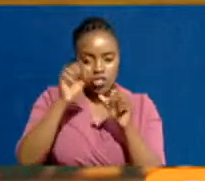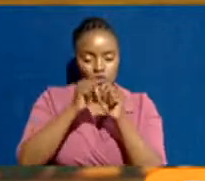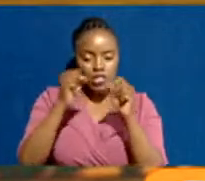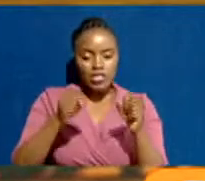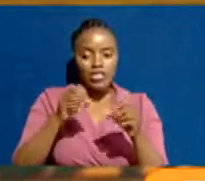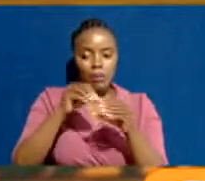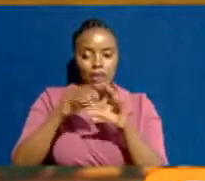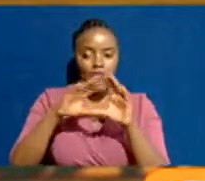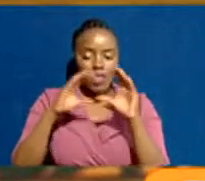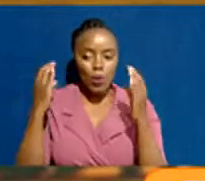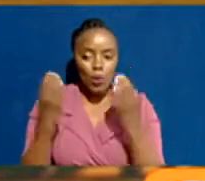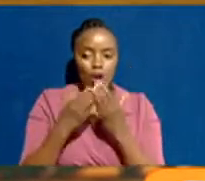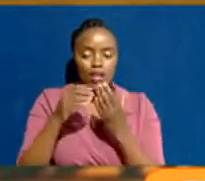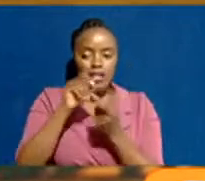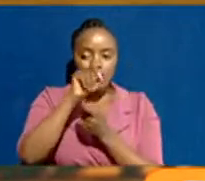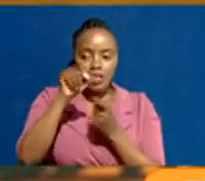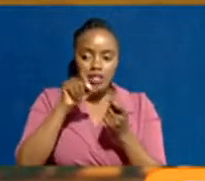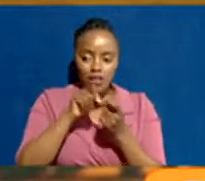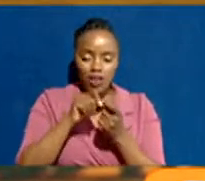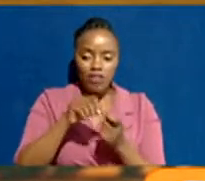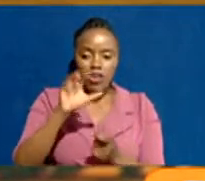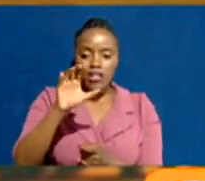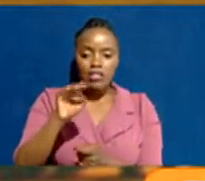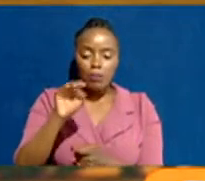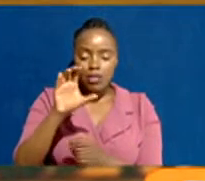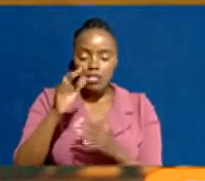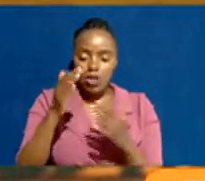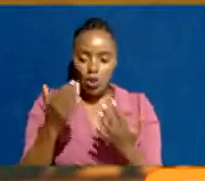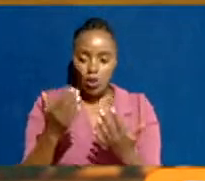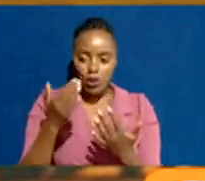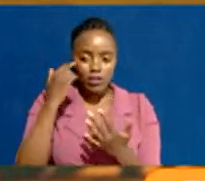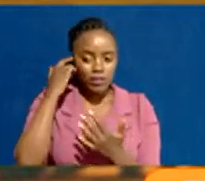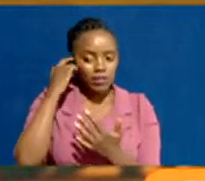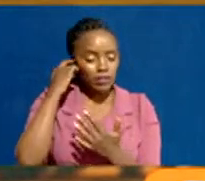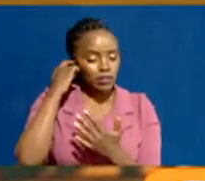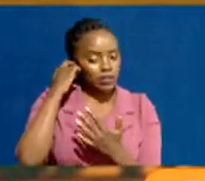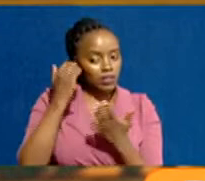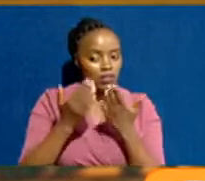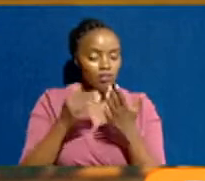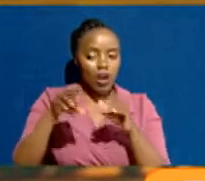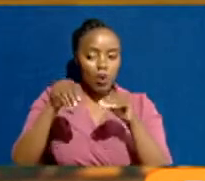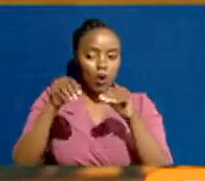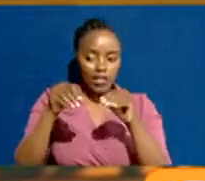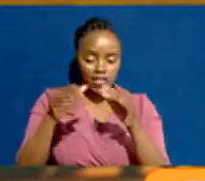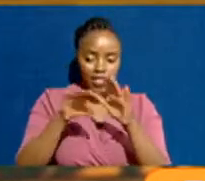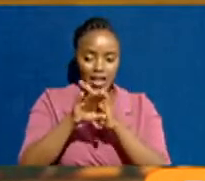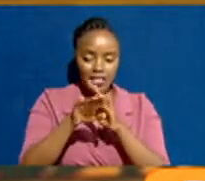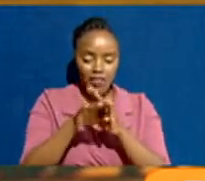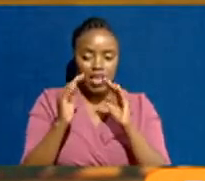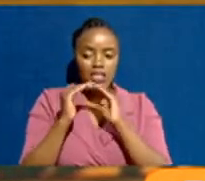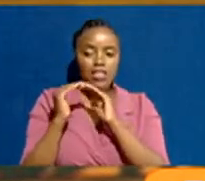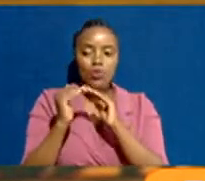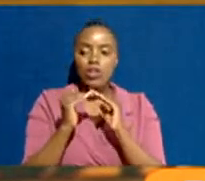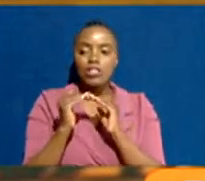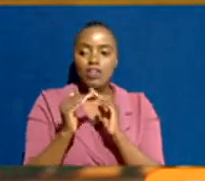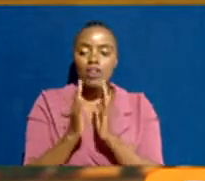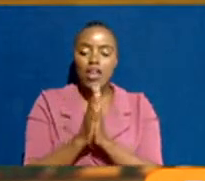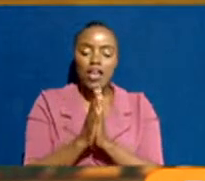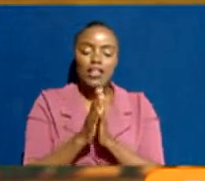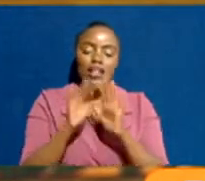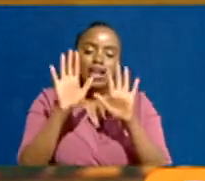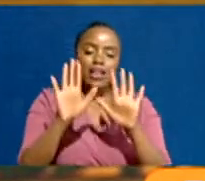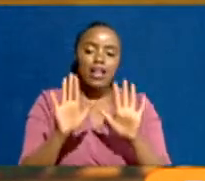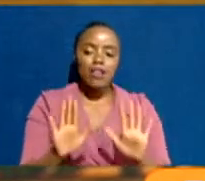world, particularly the effect of CPC on access, quality, equity, and